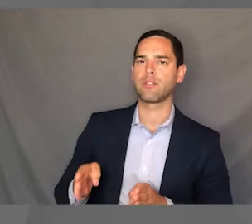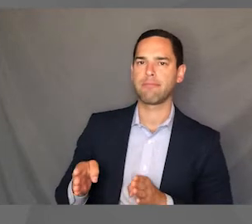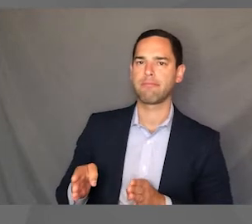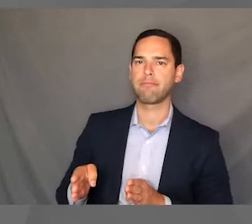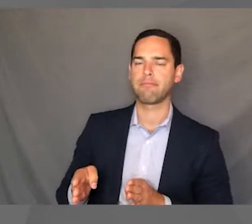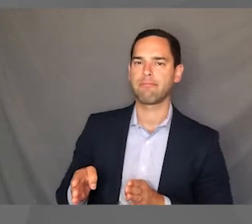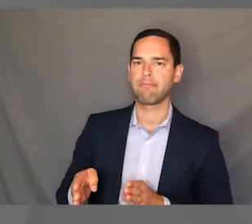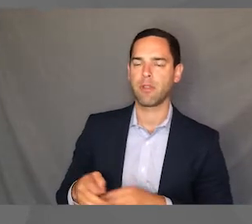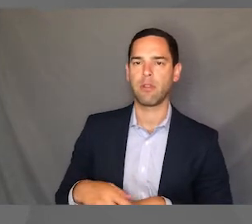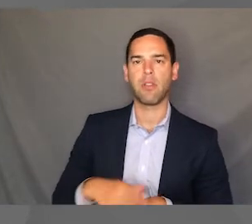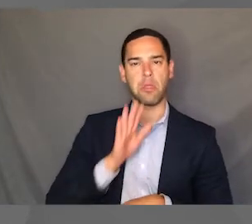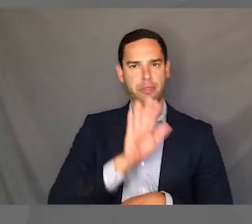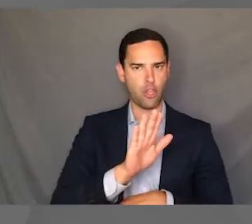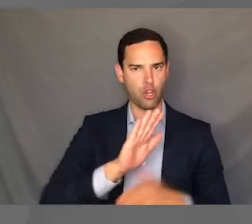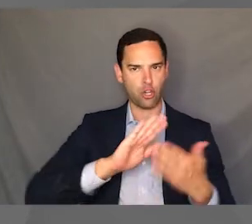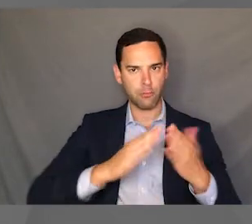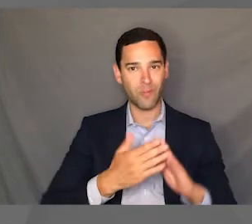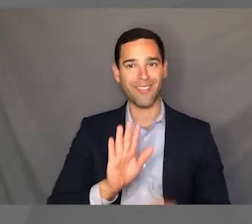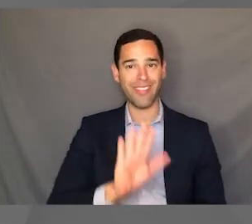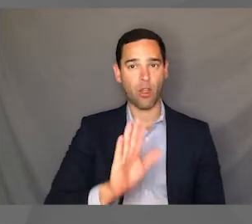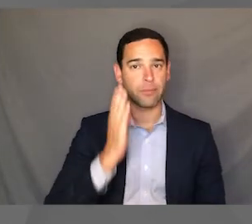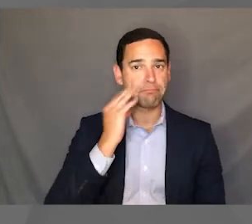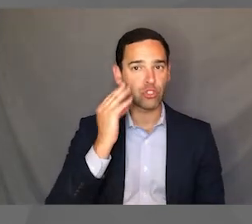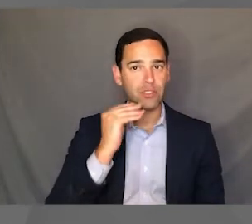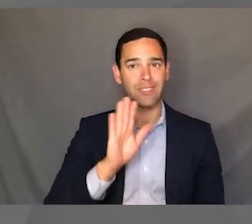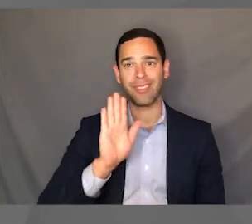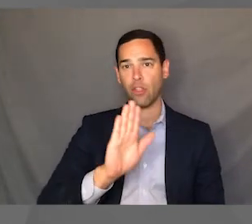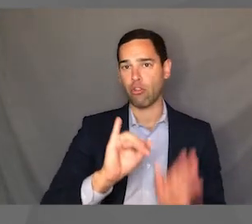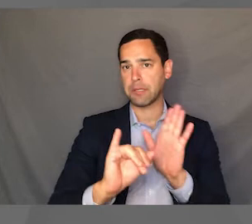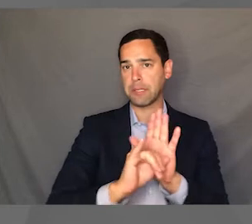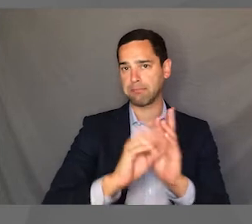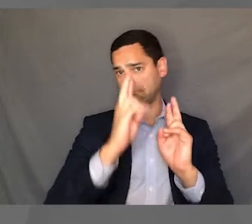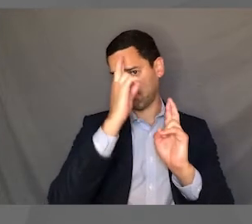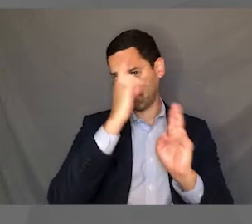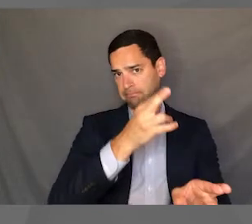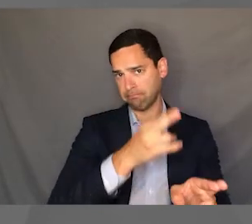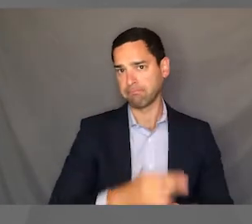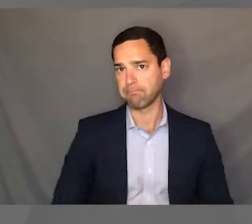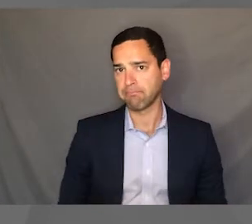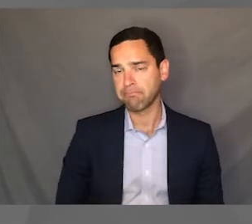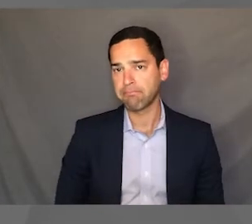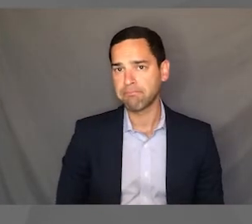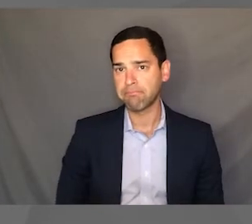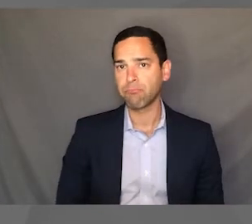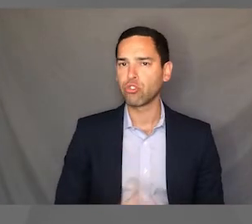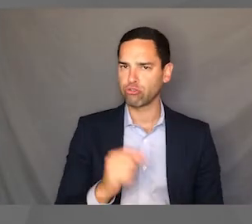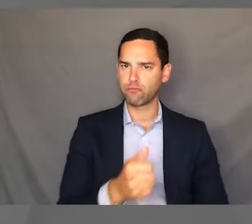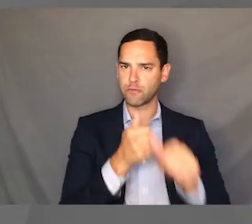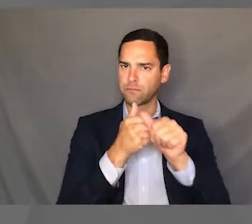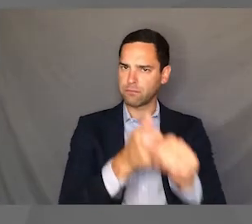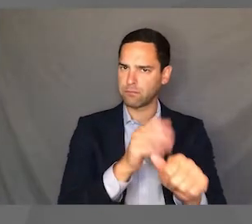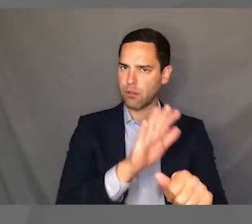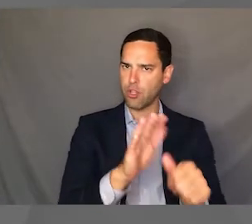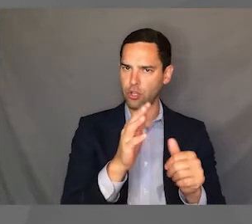their community, it is their experience, it is their identity, and we should respect that and follow through